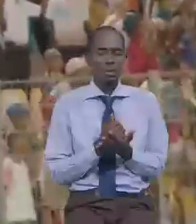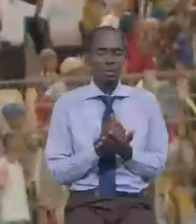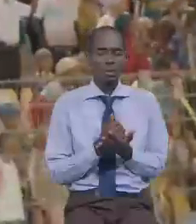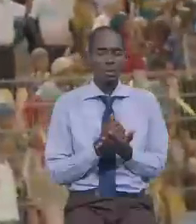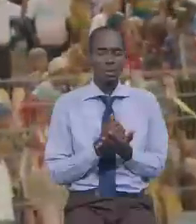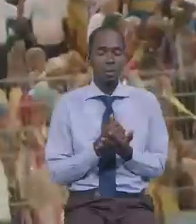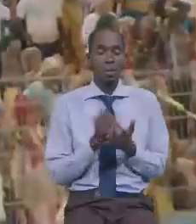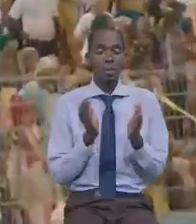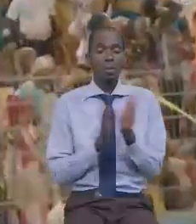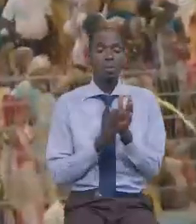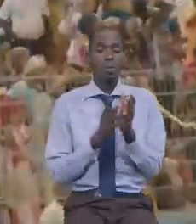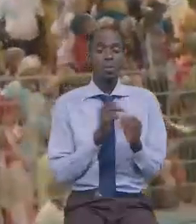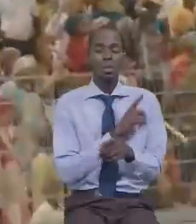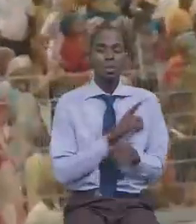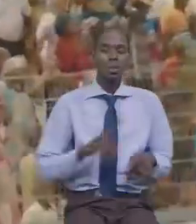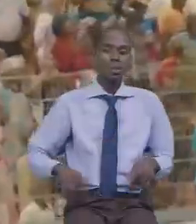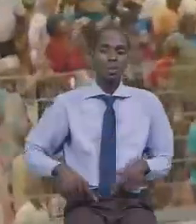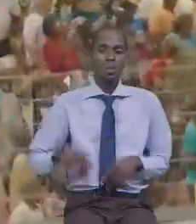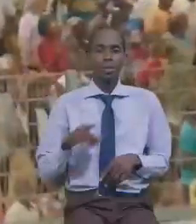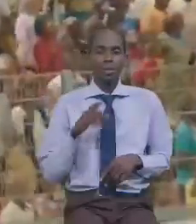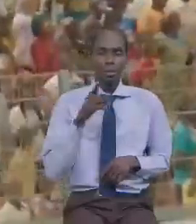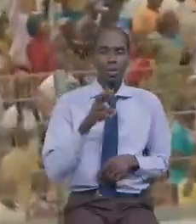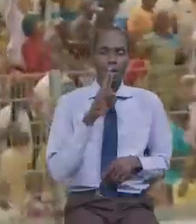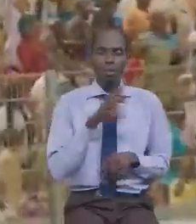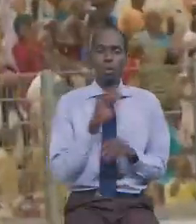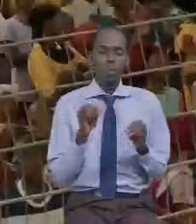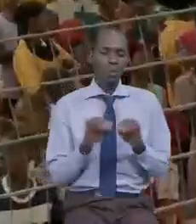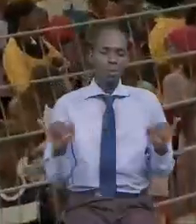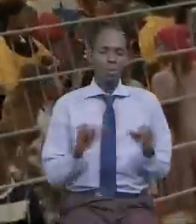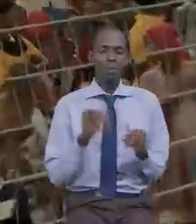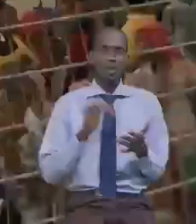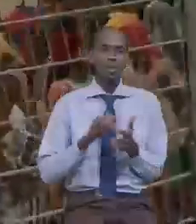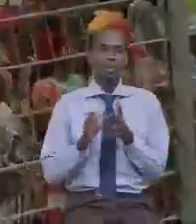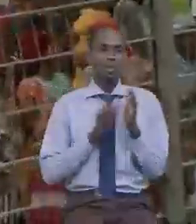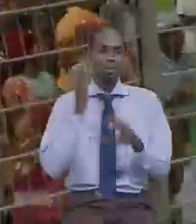Praise the Lord, you are not the same again.